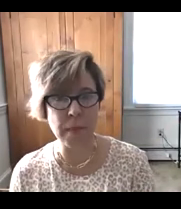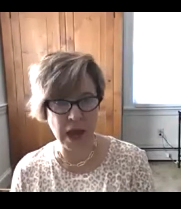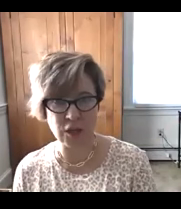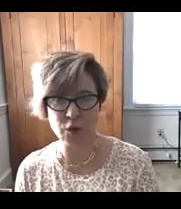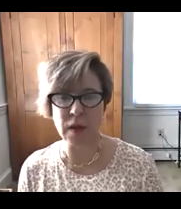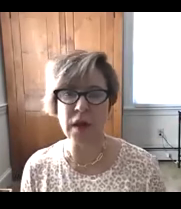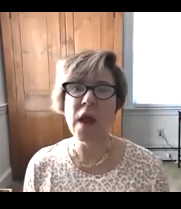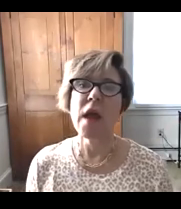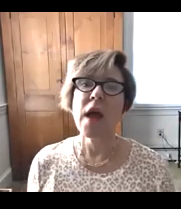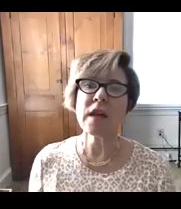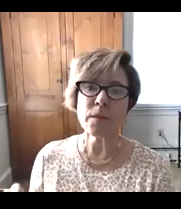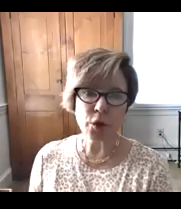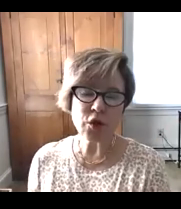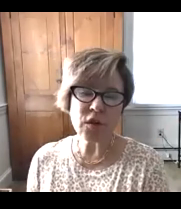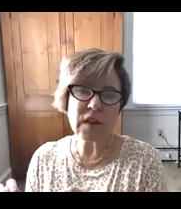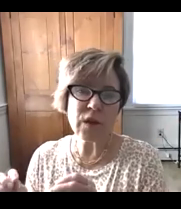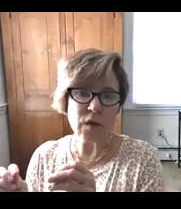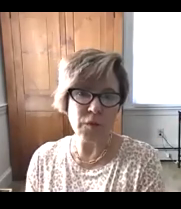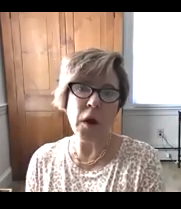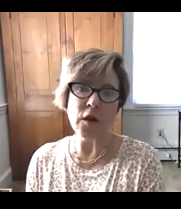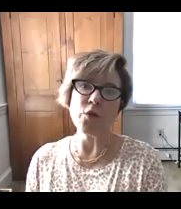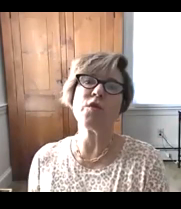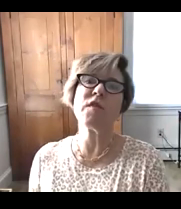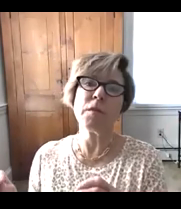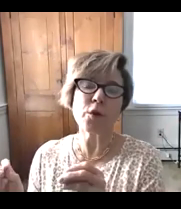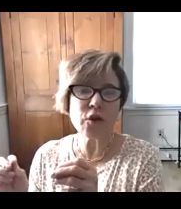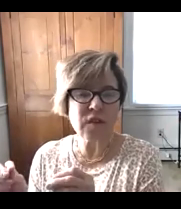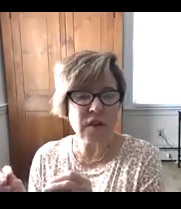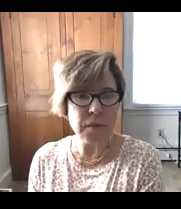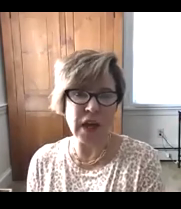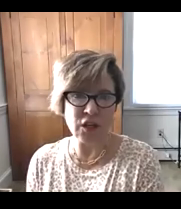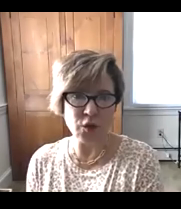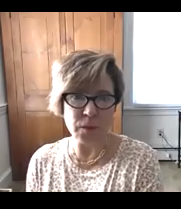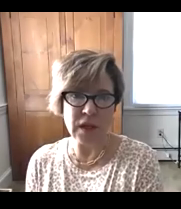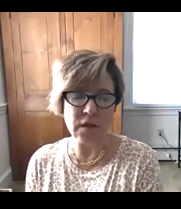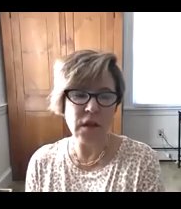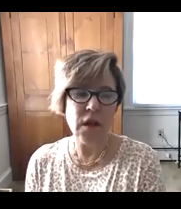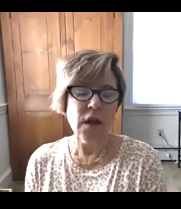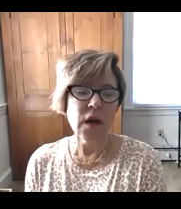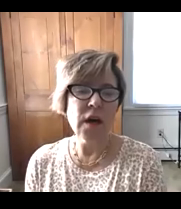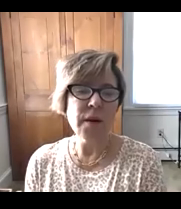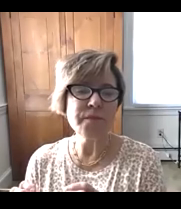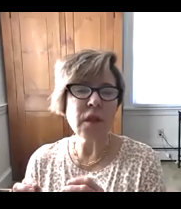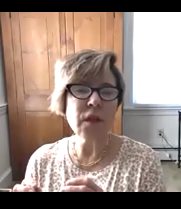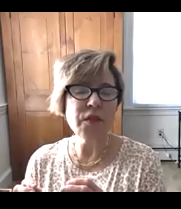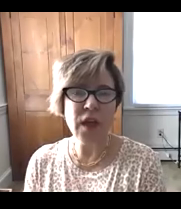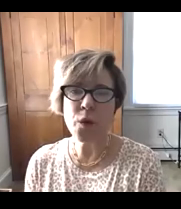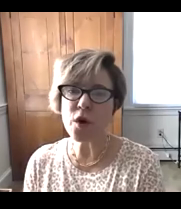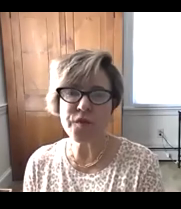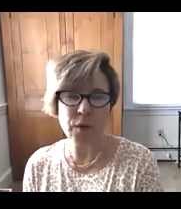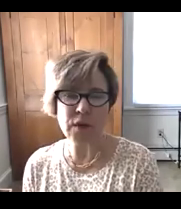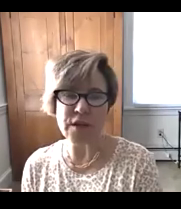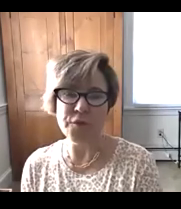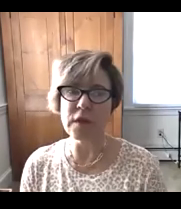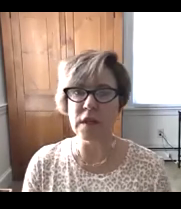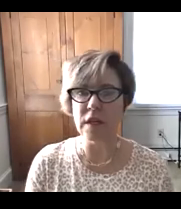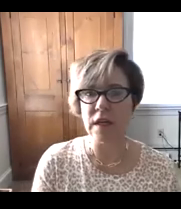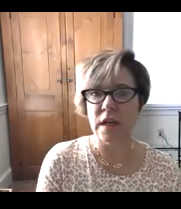emergency management. And emergency responders, emergency management, they work